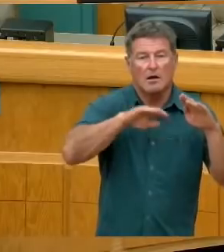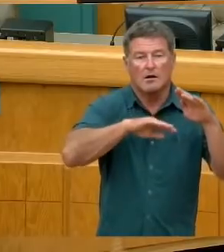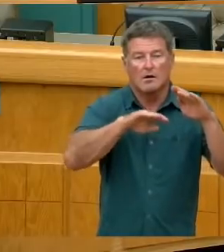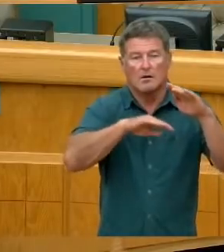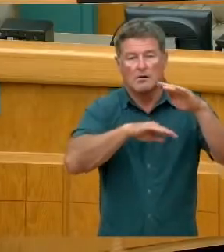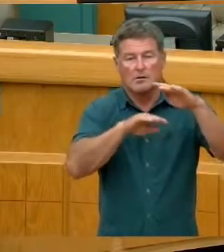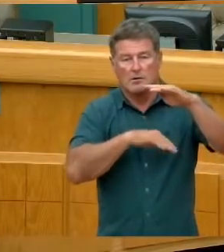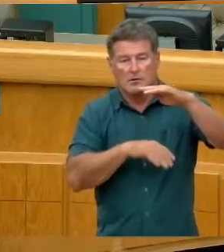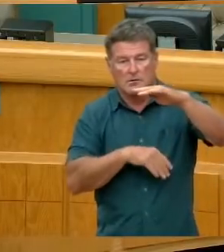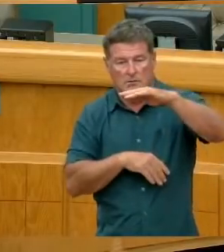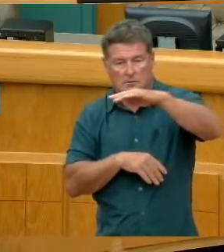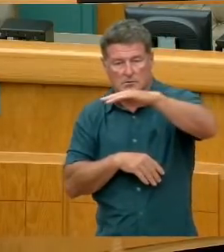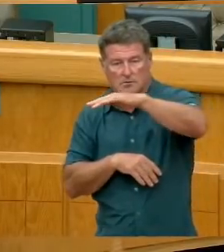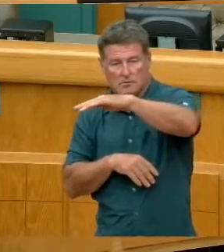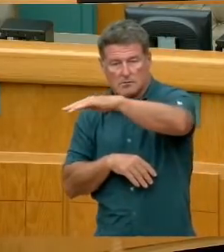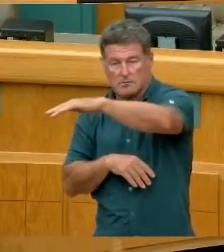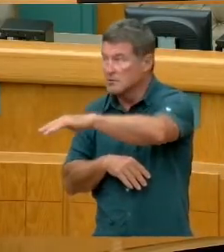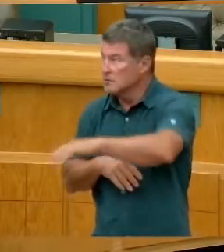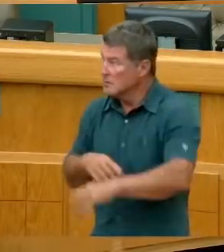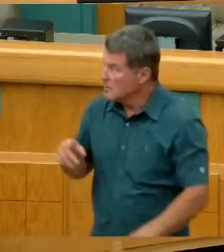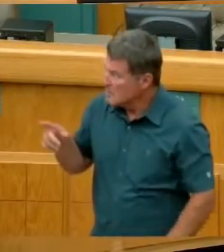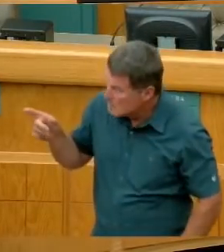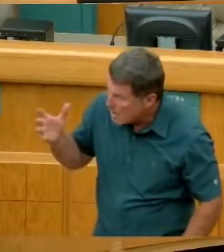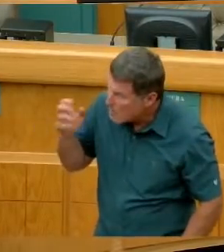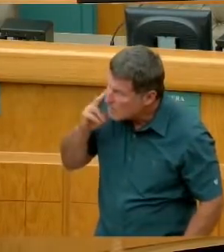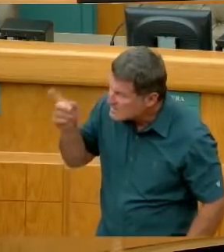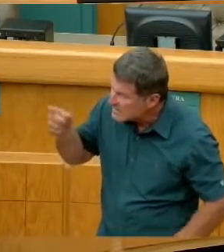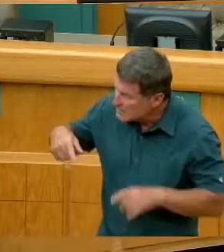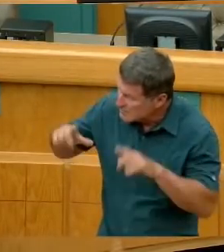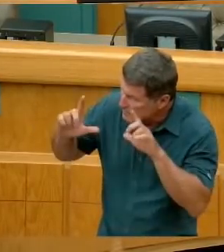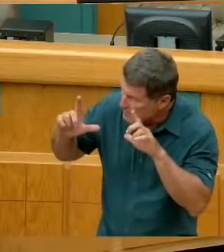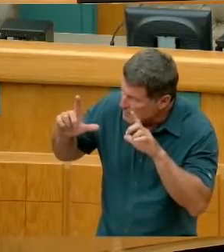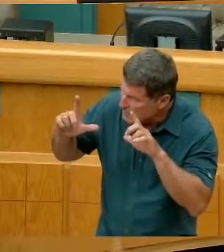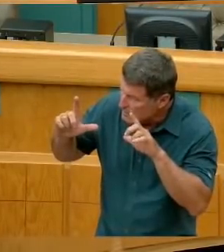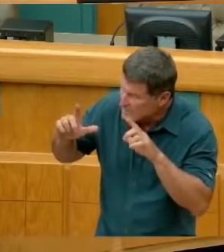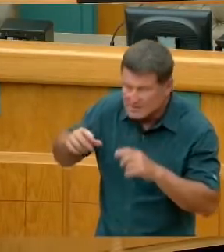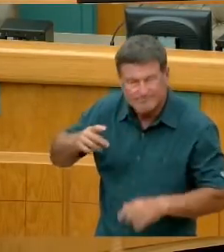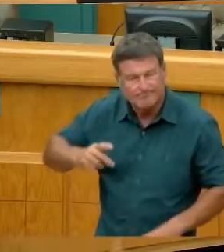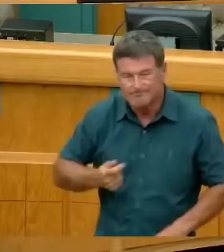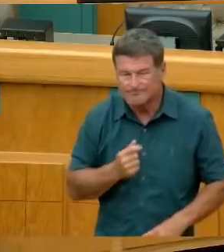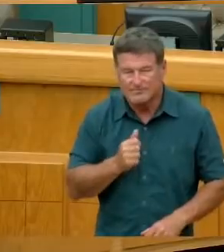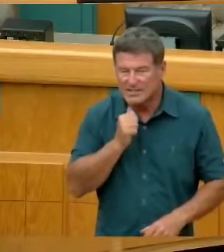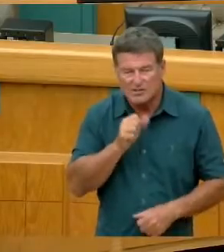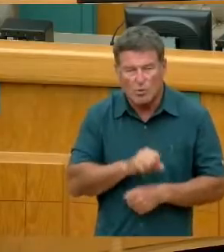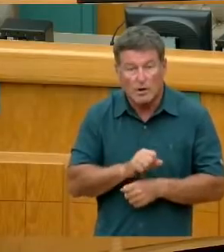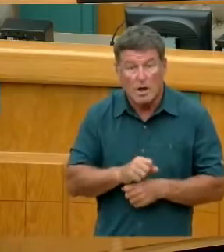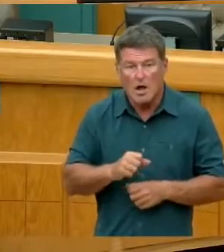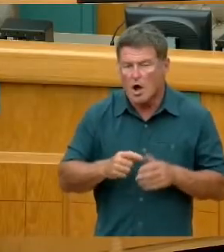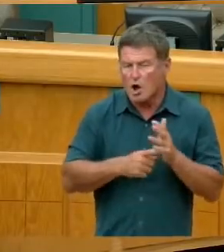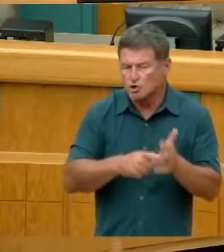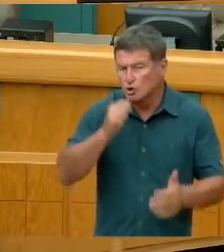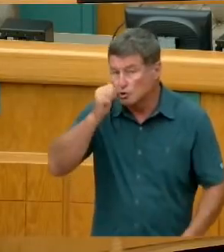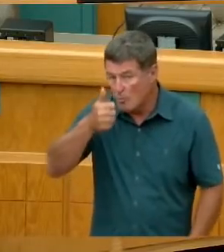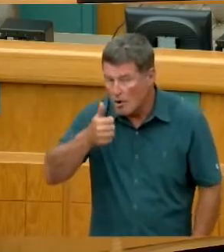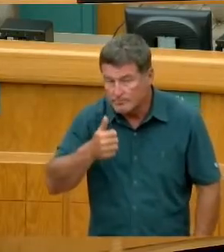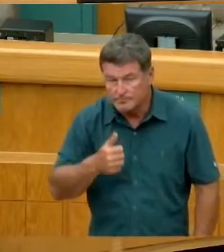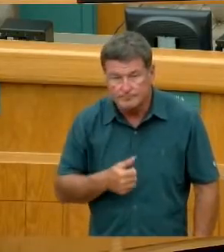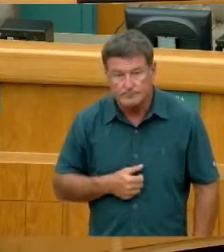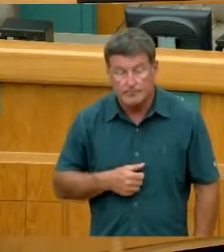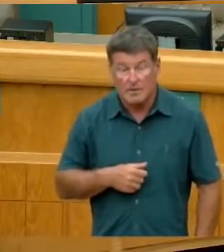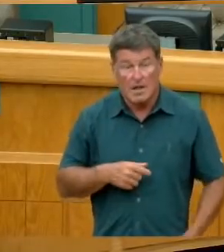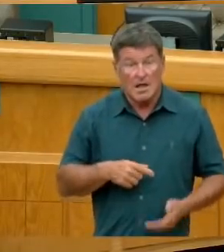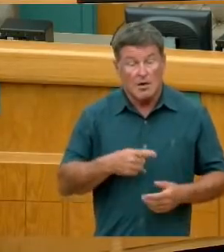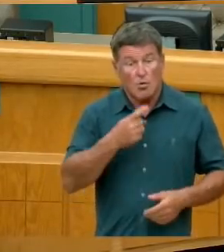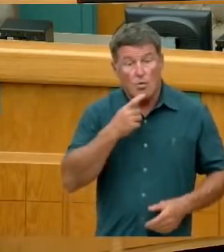for a particular graph, but it's not going to work today, but we'll bring it to you tomorrow. But what it shows is how